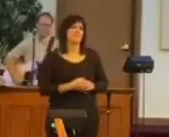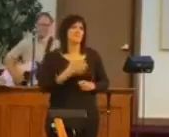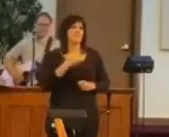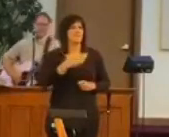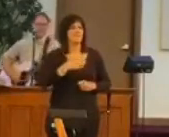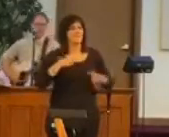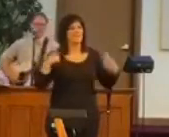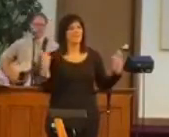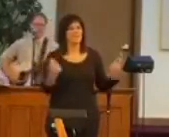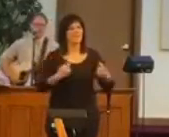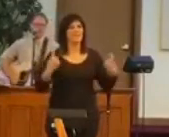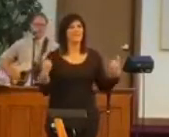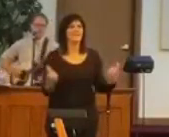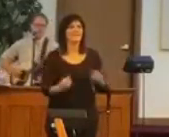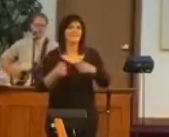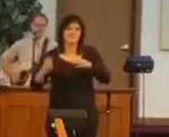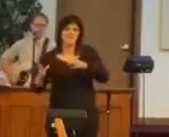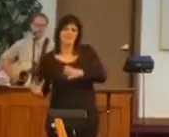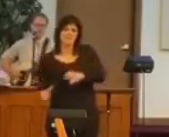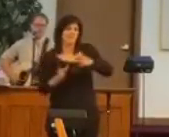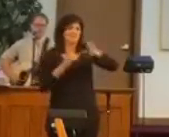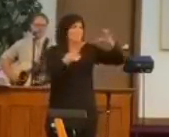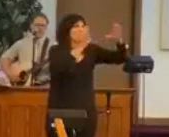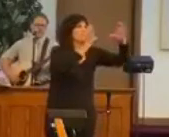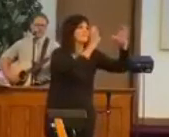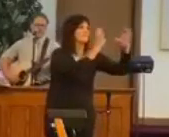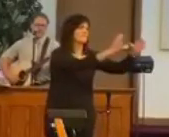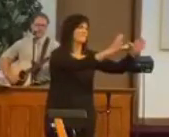cross, my sin upon his